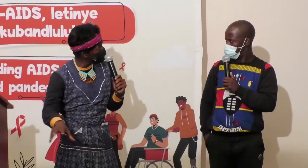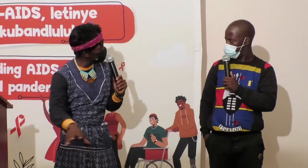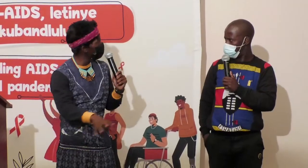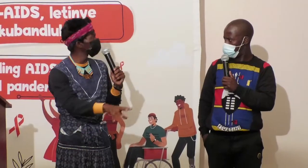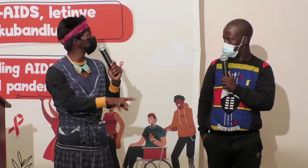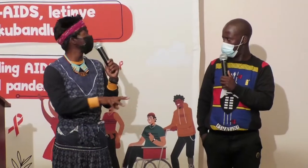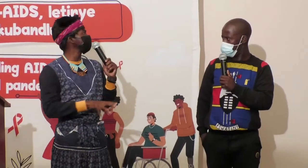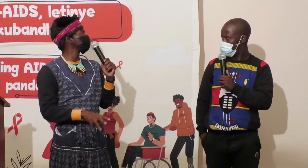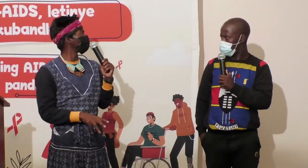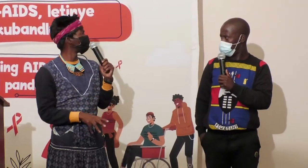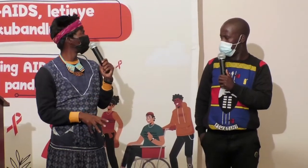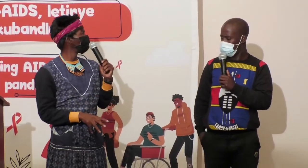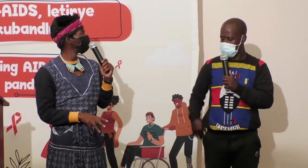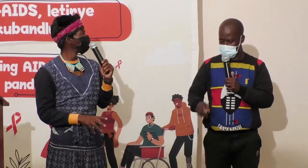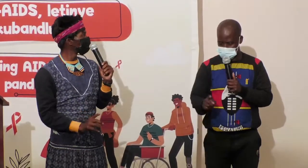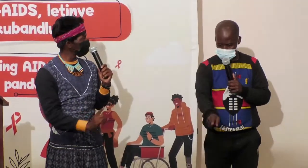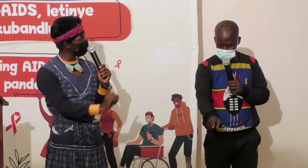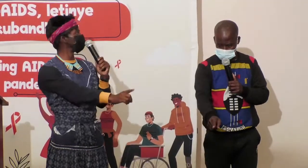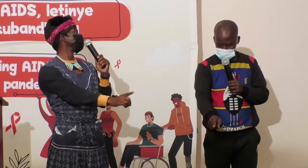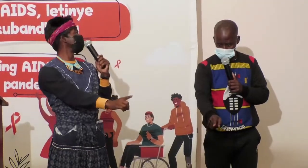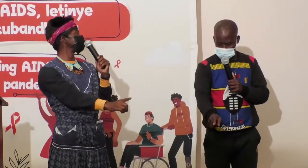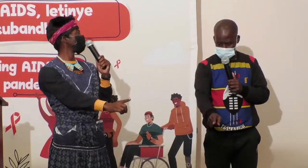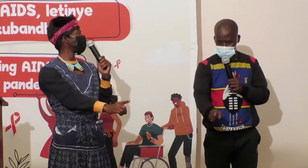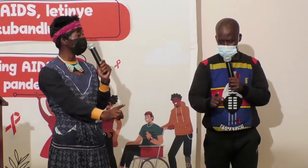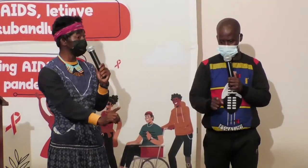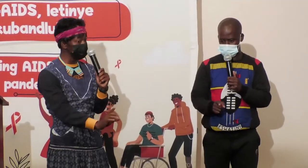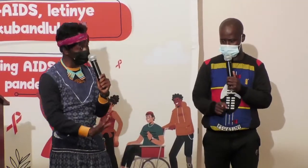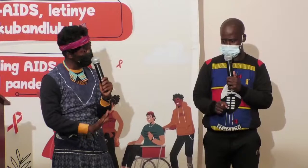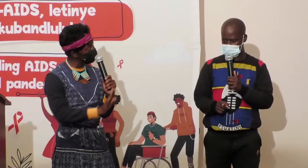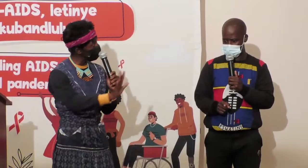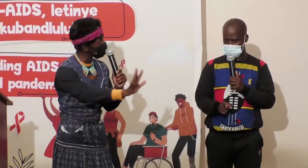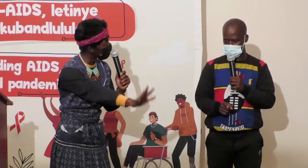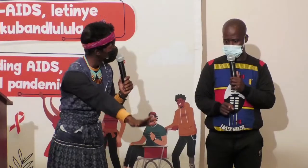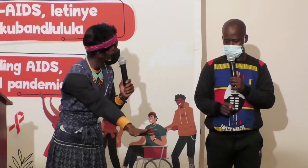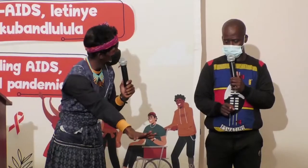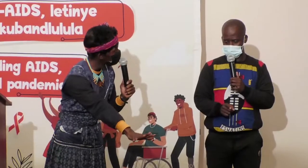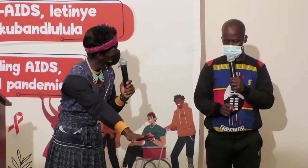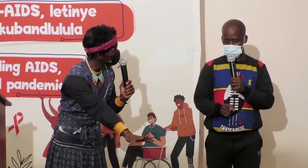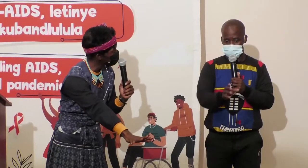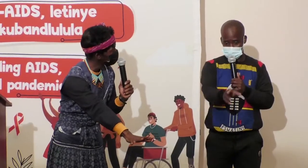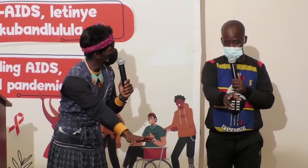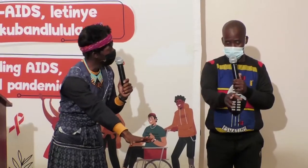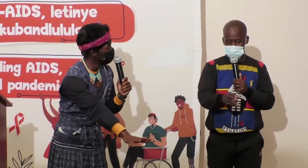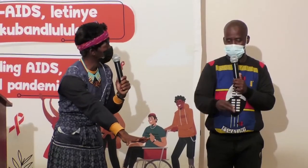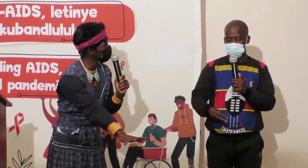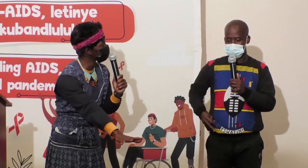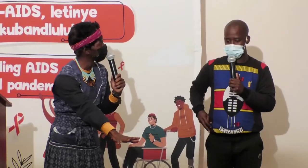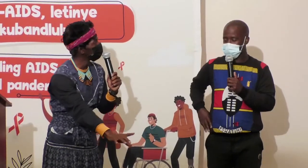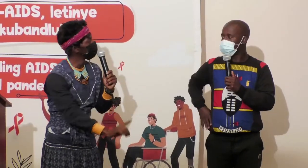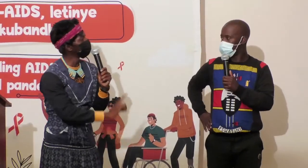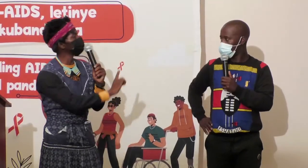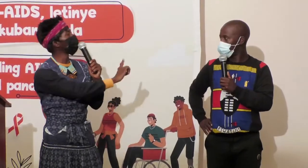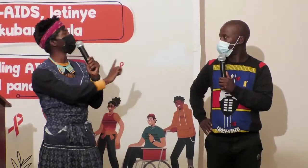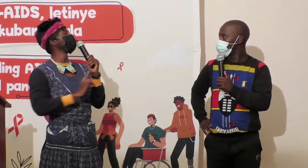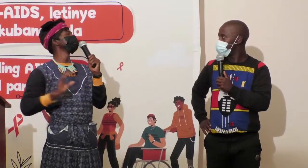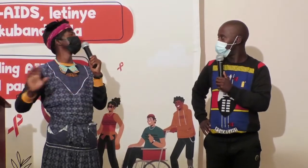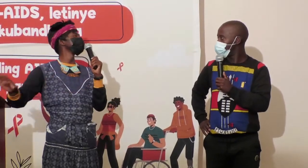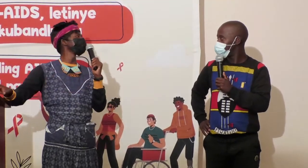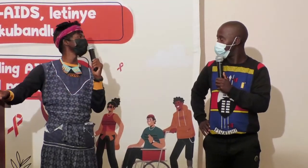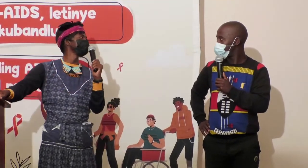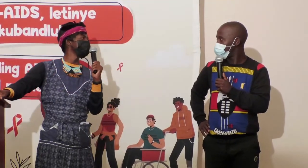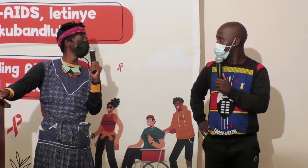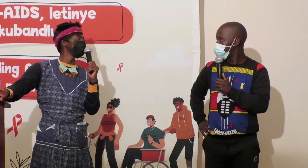ngaphasi lokudzinga lusido kuya ku nature. Yes. Abese nature wenda njani? Uyasida.